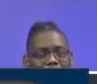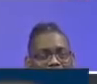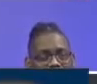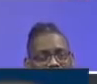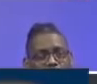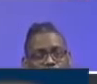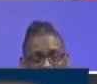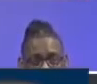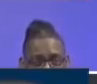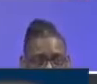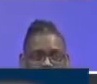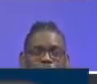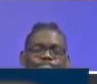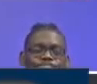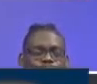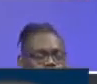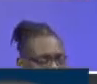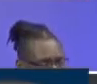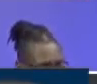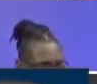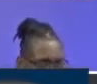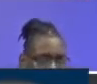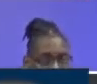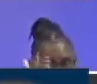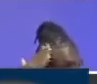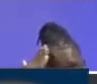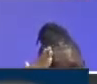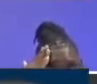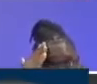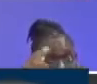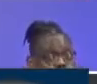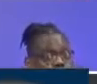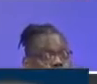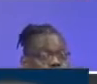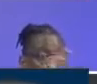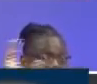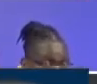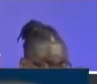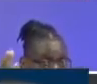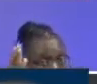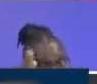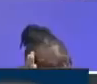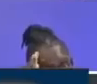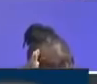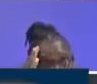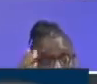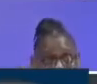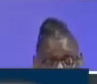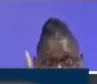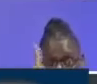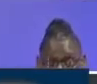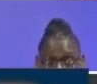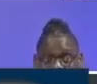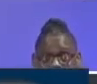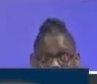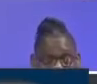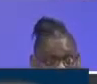We know it's Christmas, but from the 24th, which is